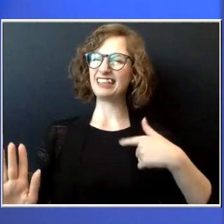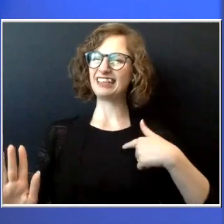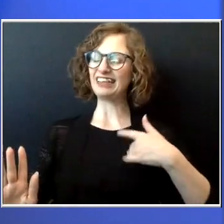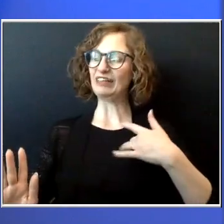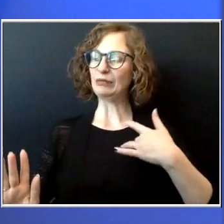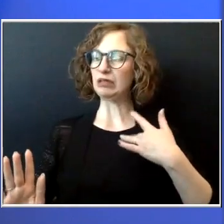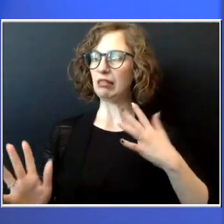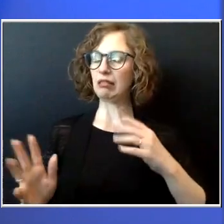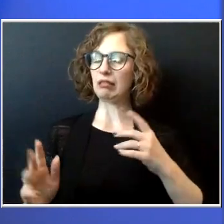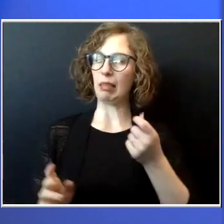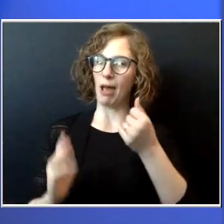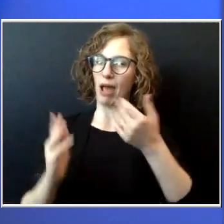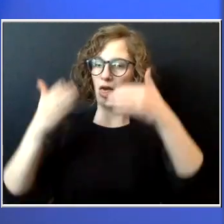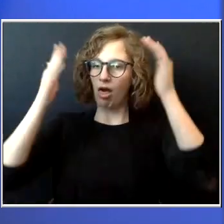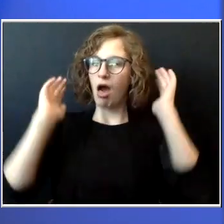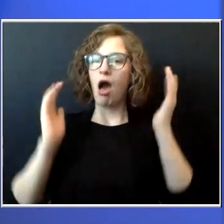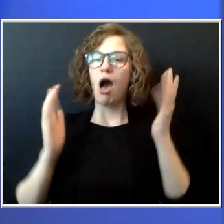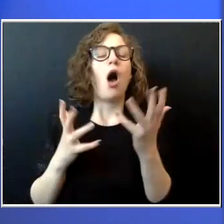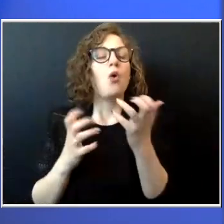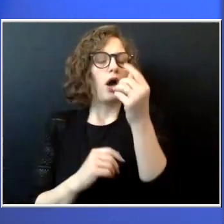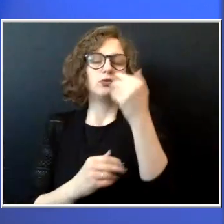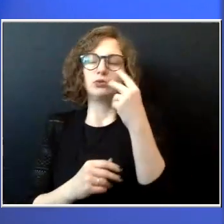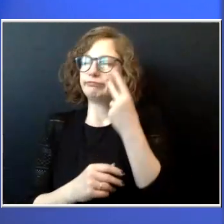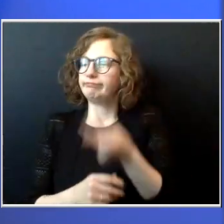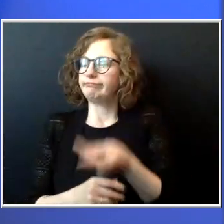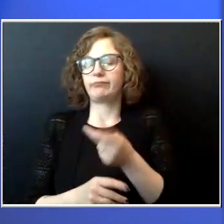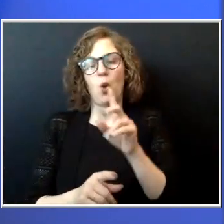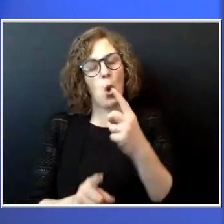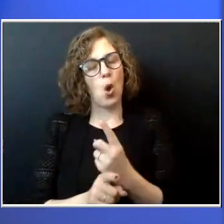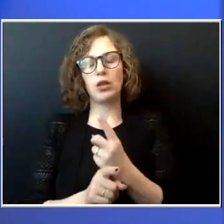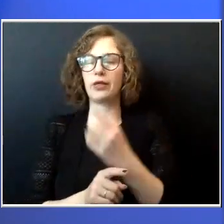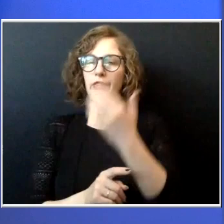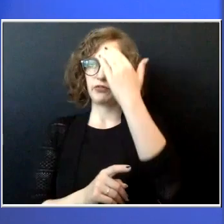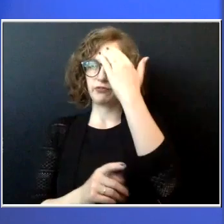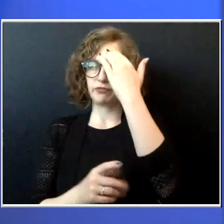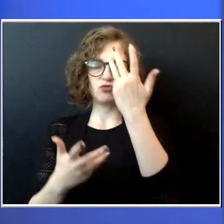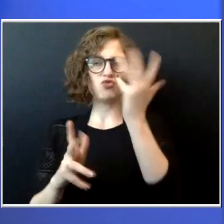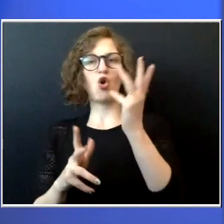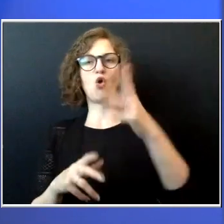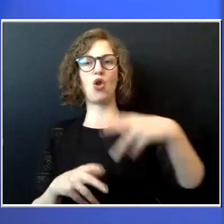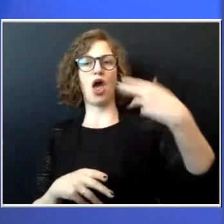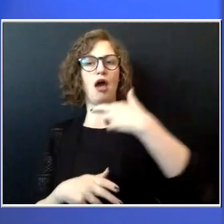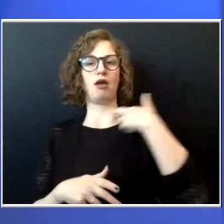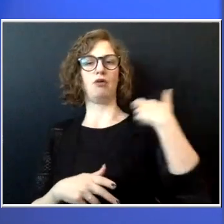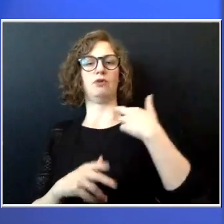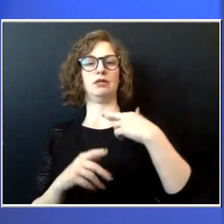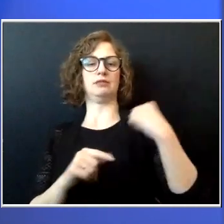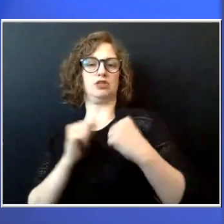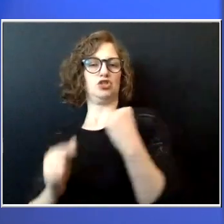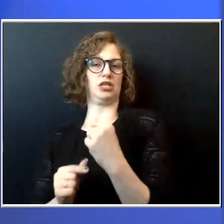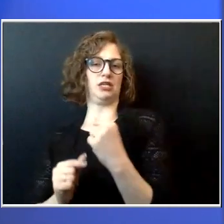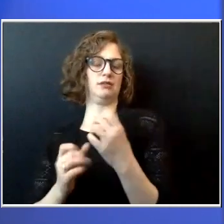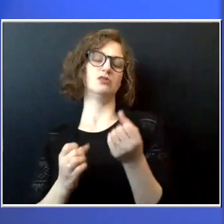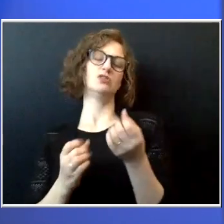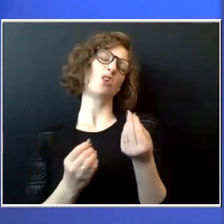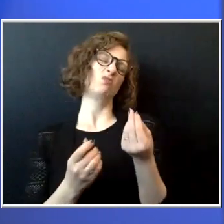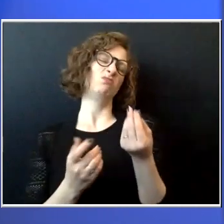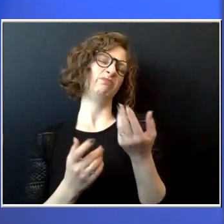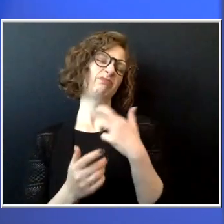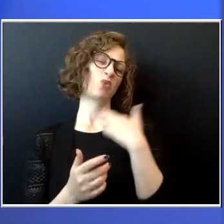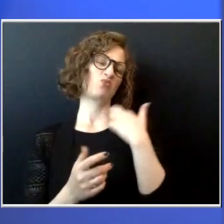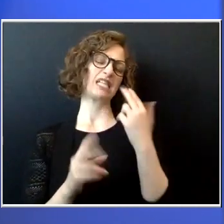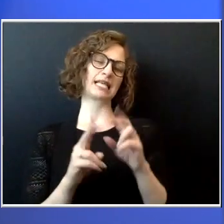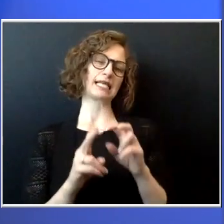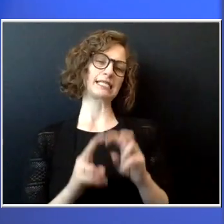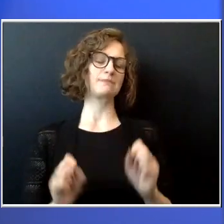are known, verifiable, high-risk genes. So those are some of the different components of a risk assessment. And the other most important